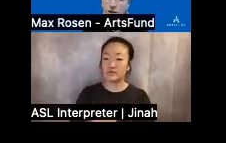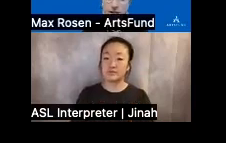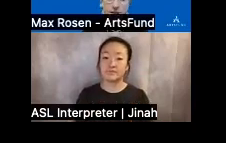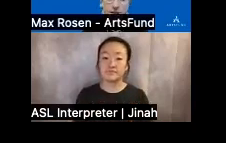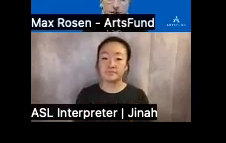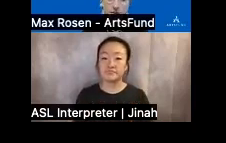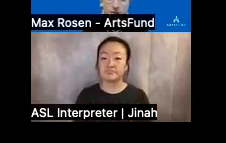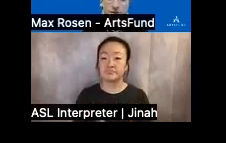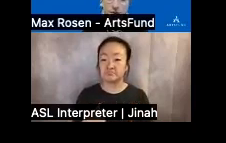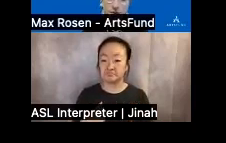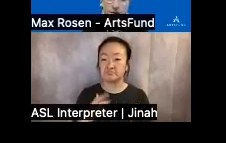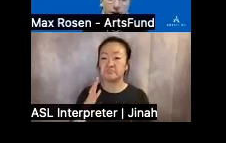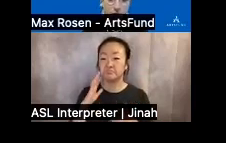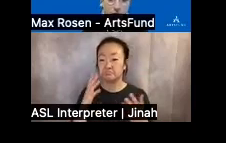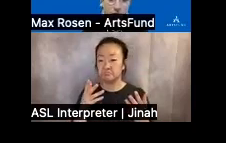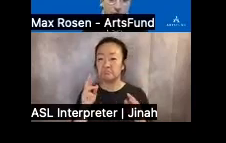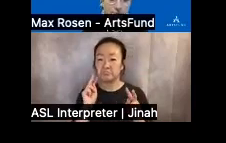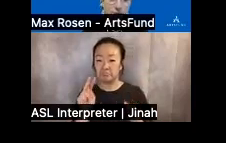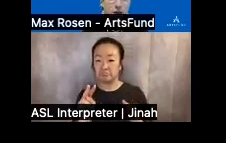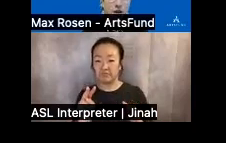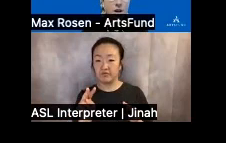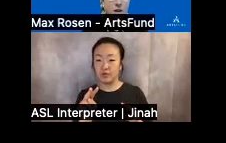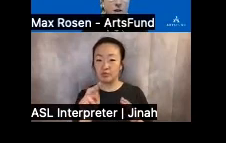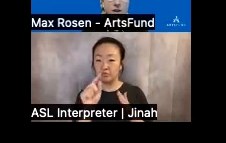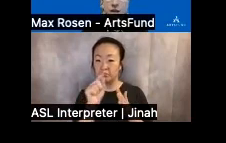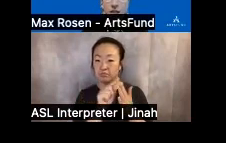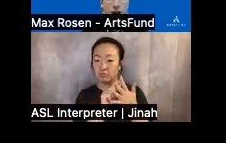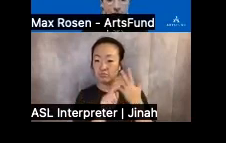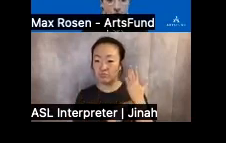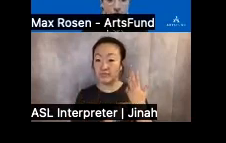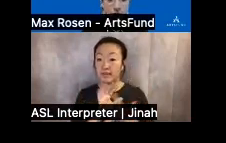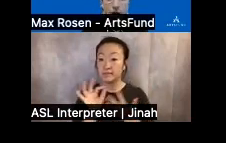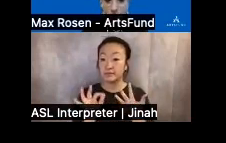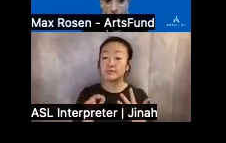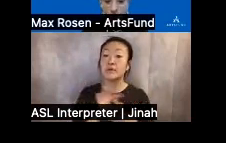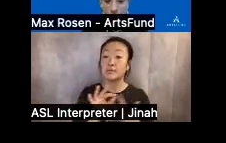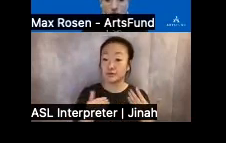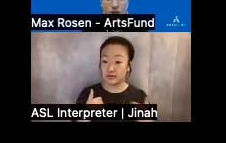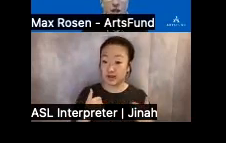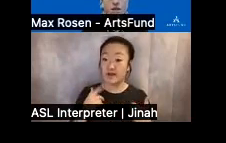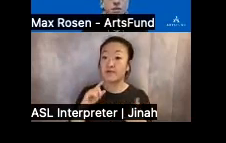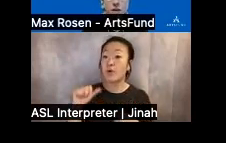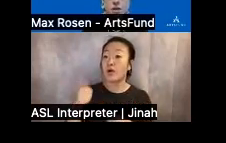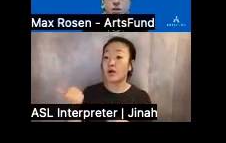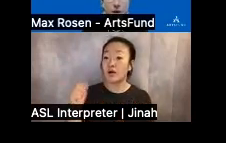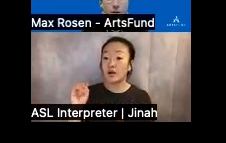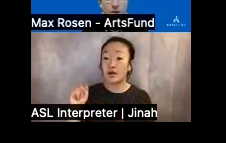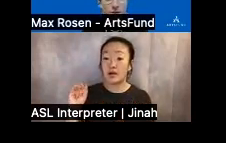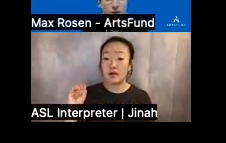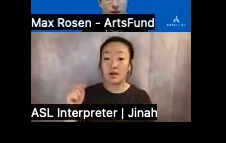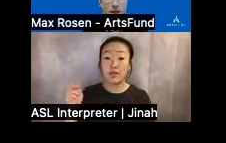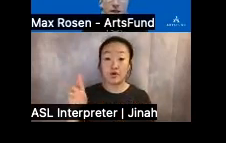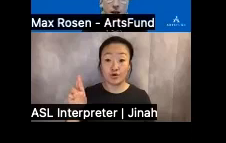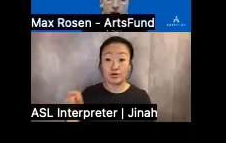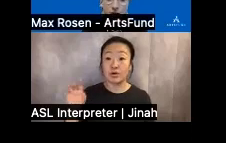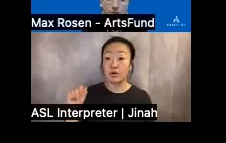just give a second for folks to view the options. There is an option for other. If you feel that your primary